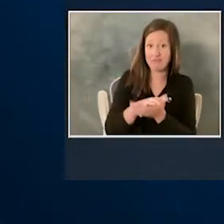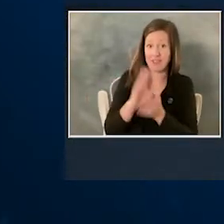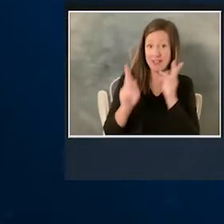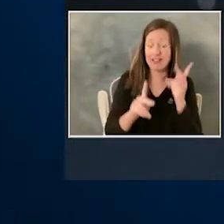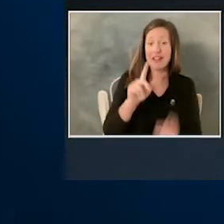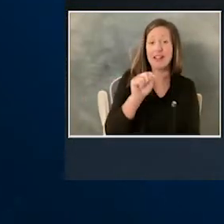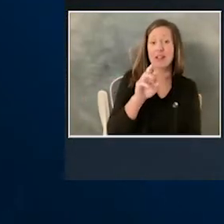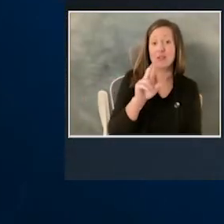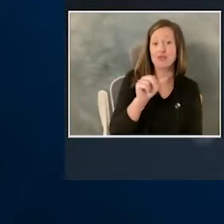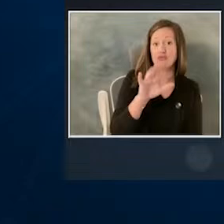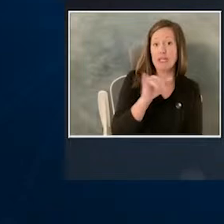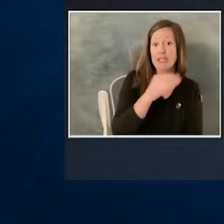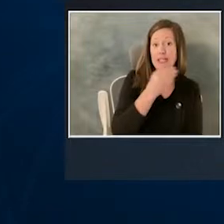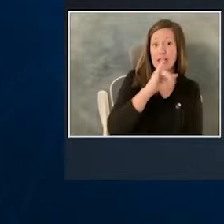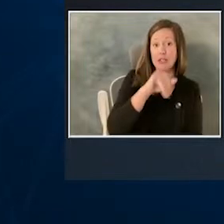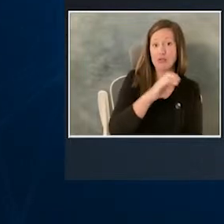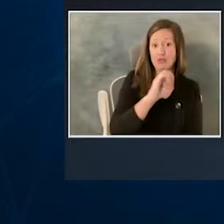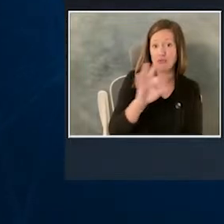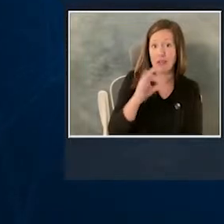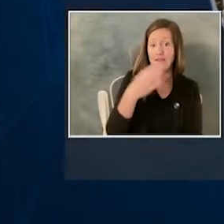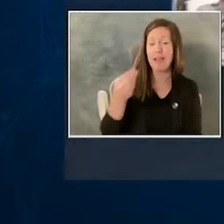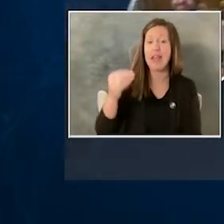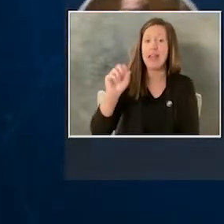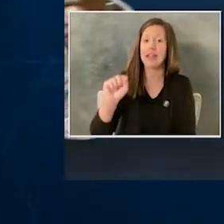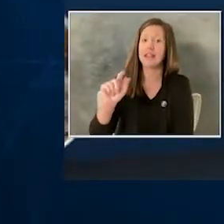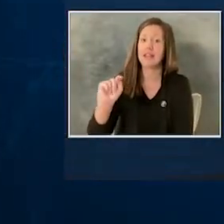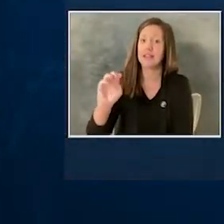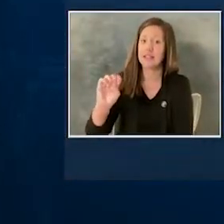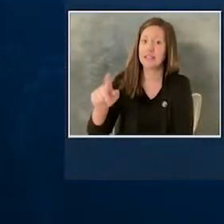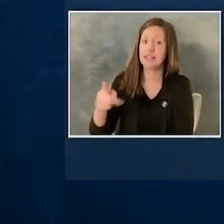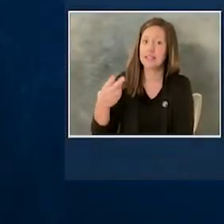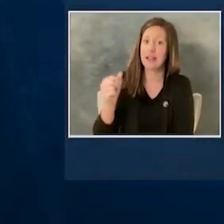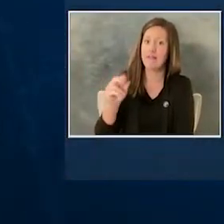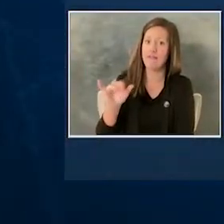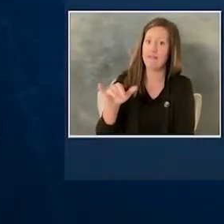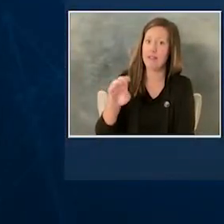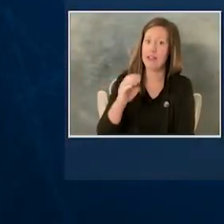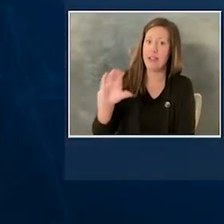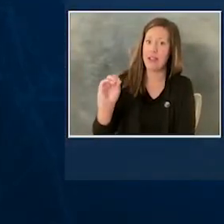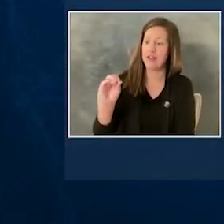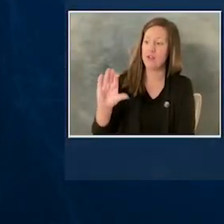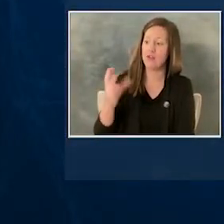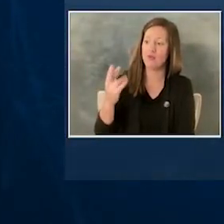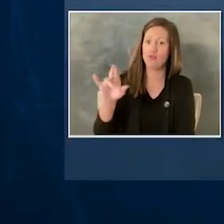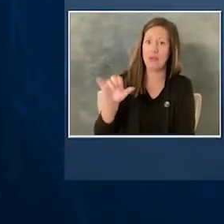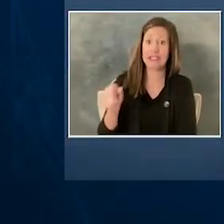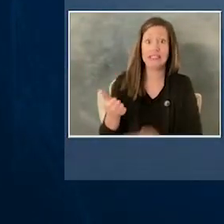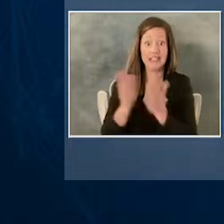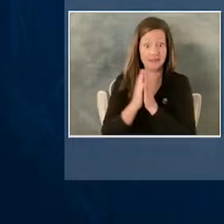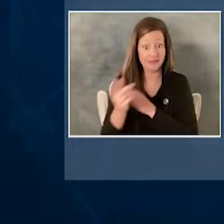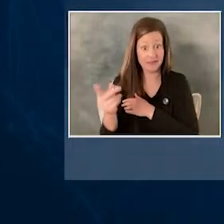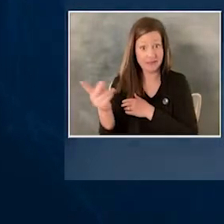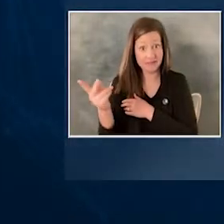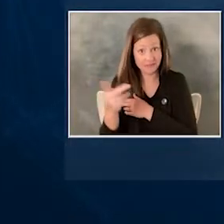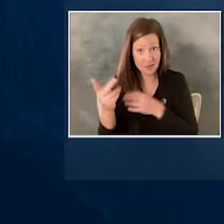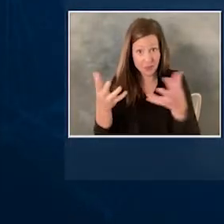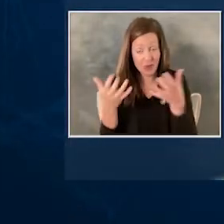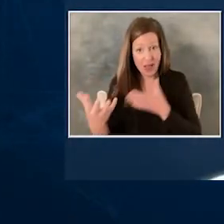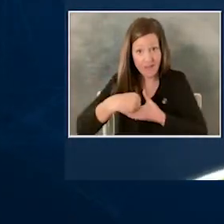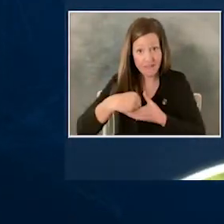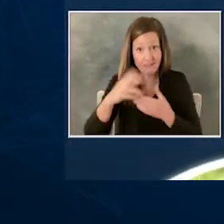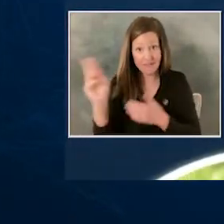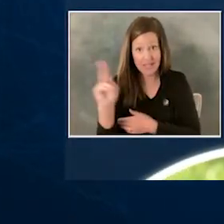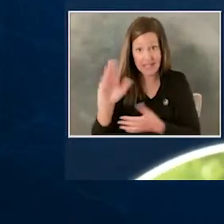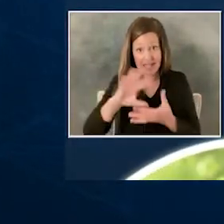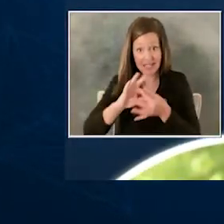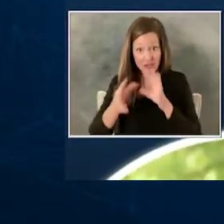Shearer, and Stephanie and Chris Loveless, asking did they want to be part of a kidney chain. I'd never heard it before we got